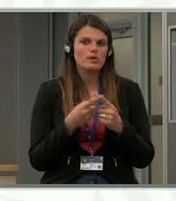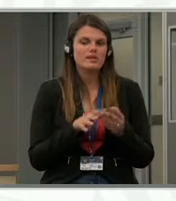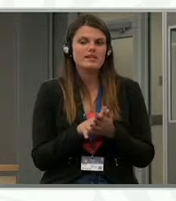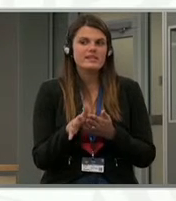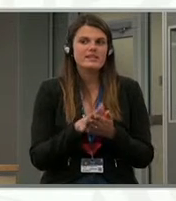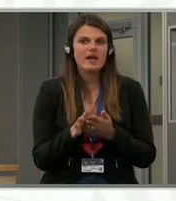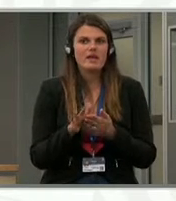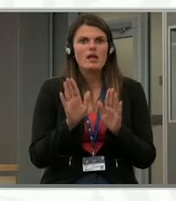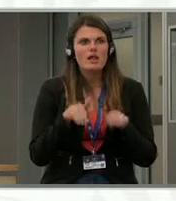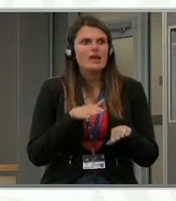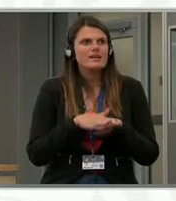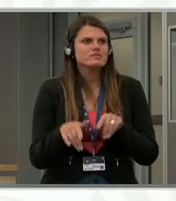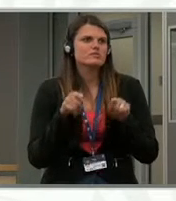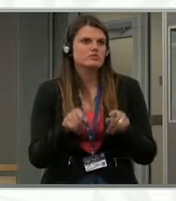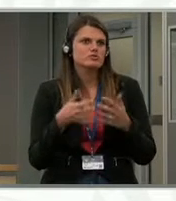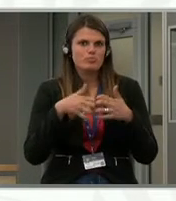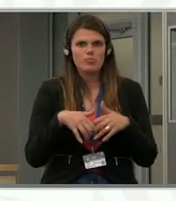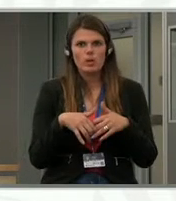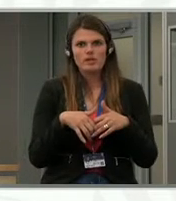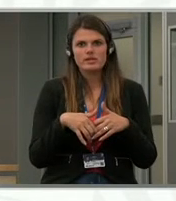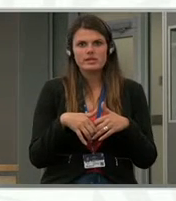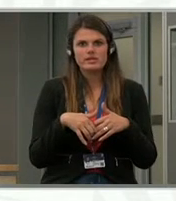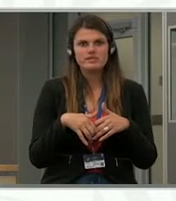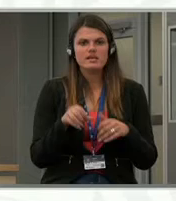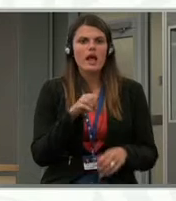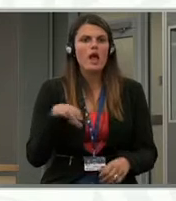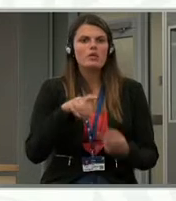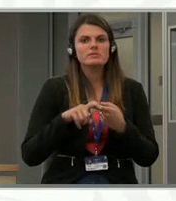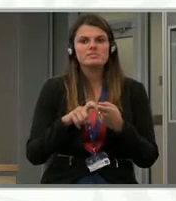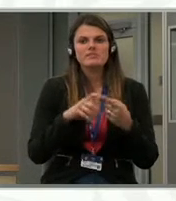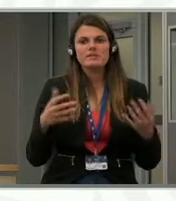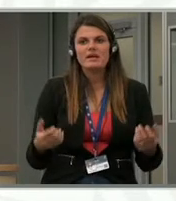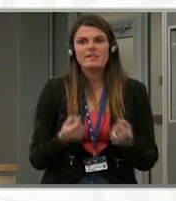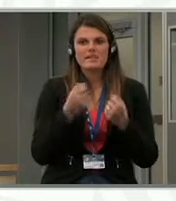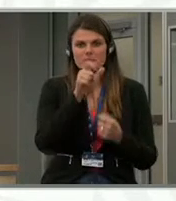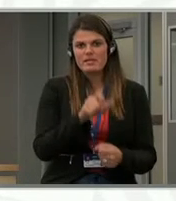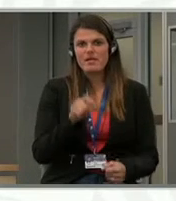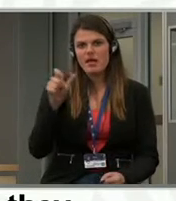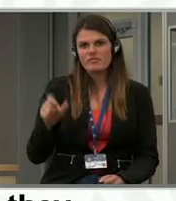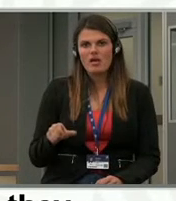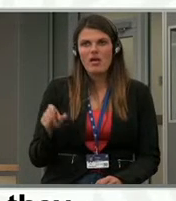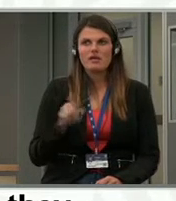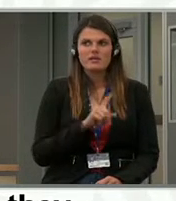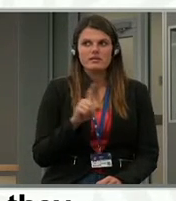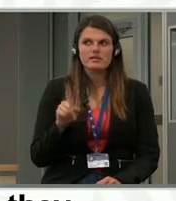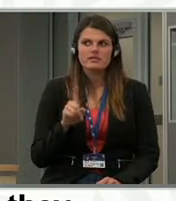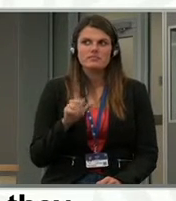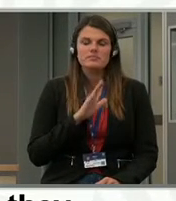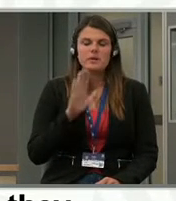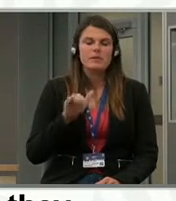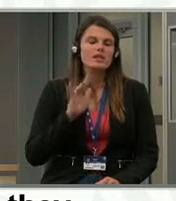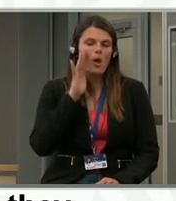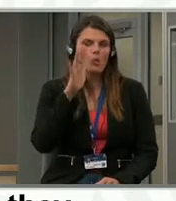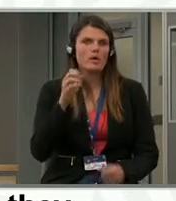The founding fathers of the European Union, when they outlined the future integration, they proposed a union